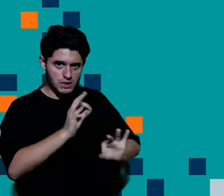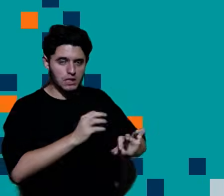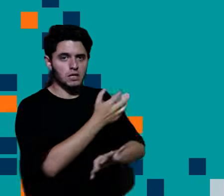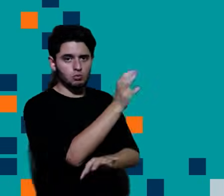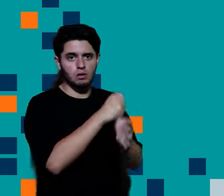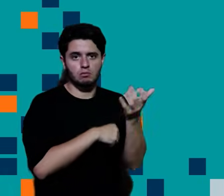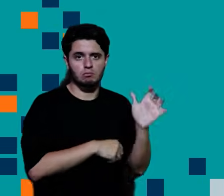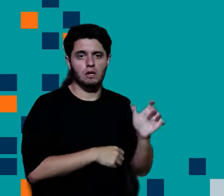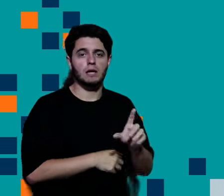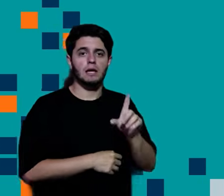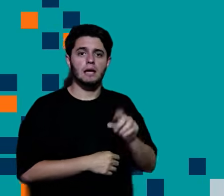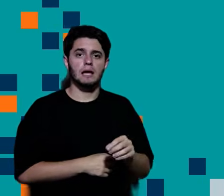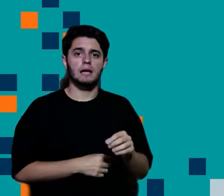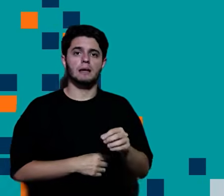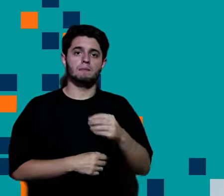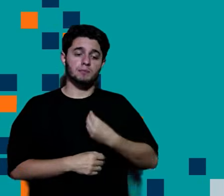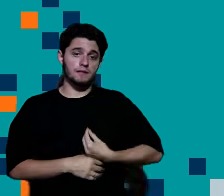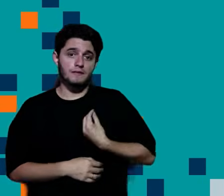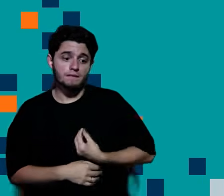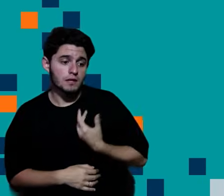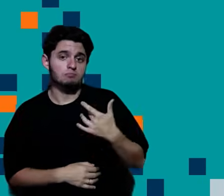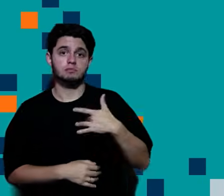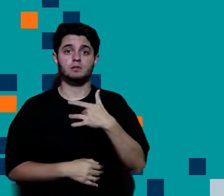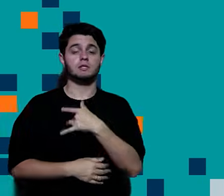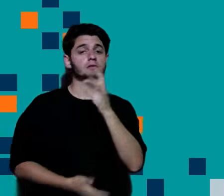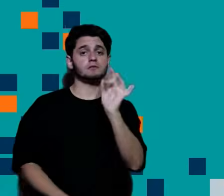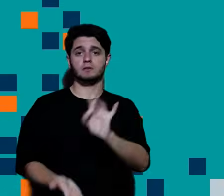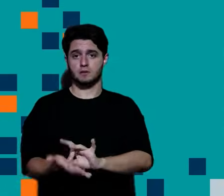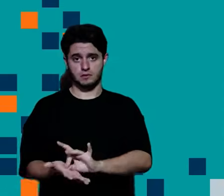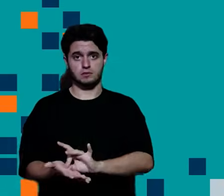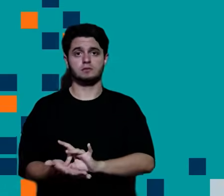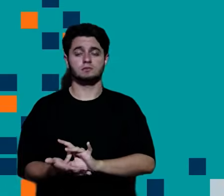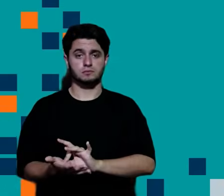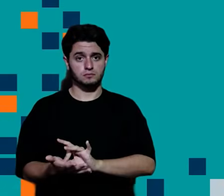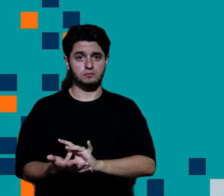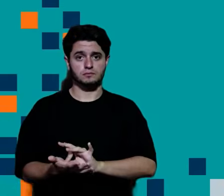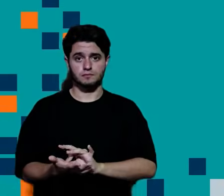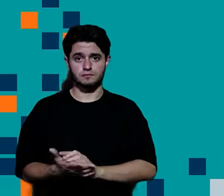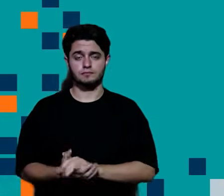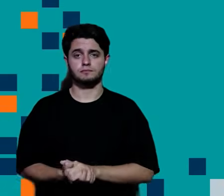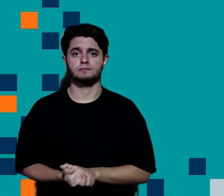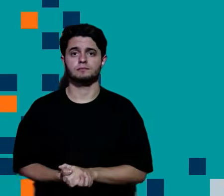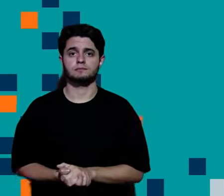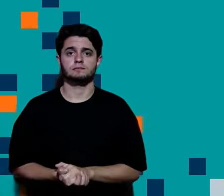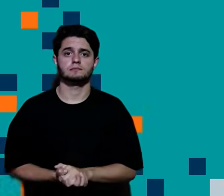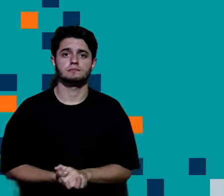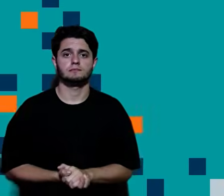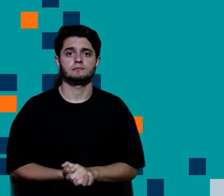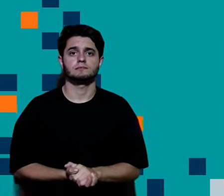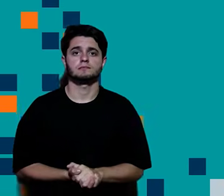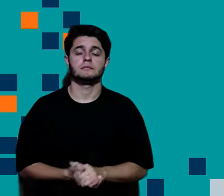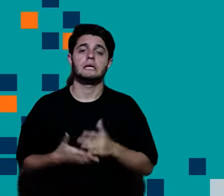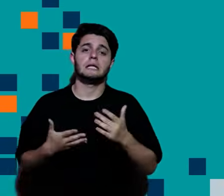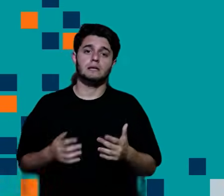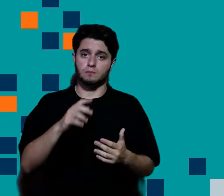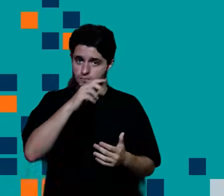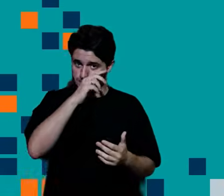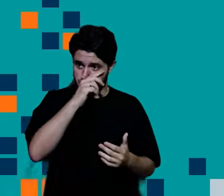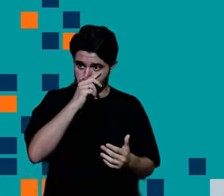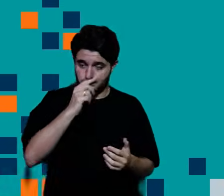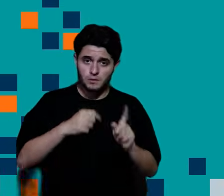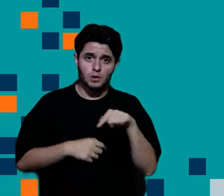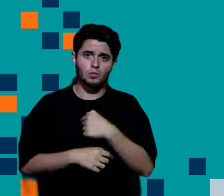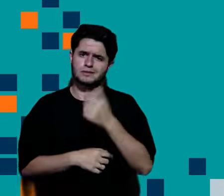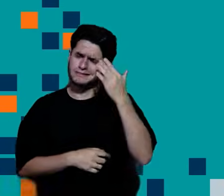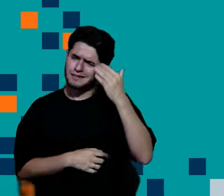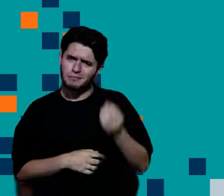actively being health-giving as a result of the choices we make. So clearly we know